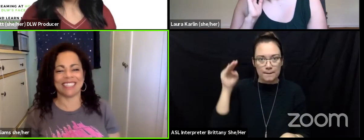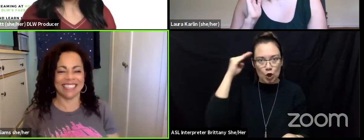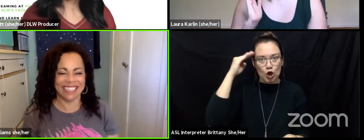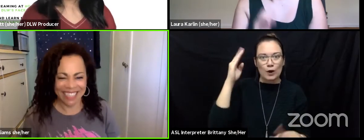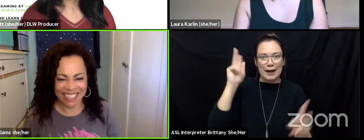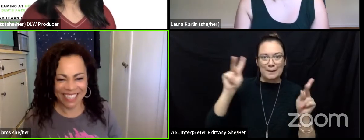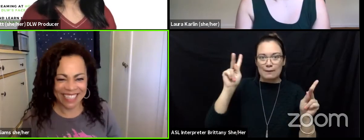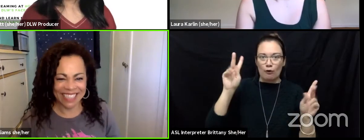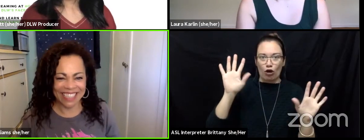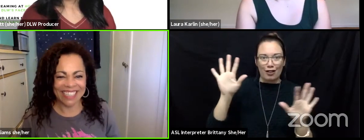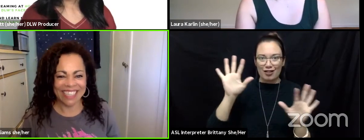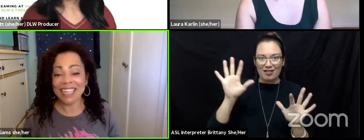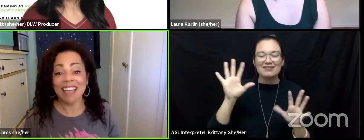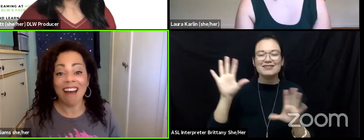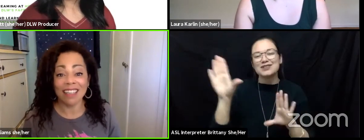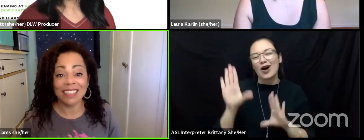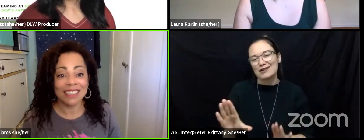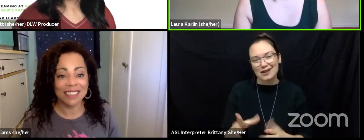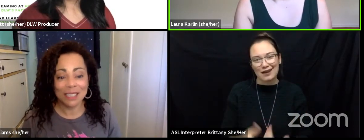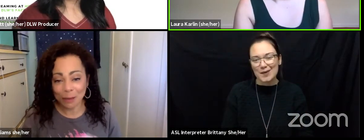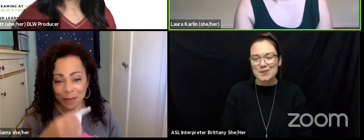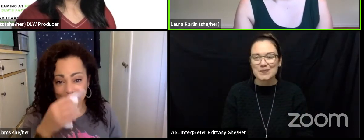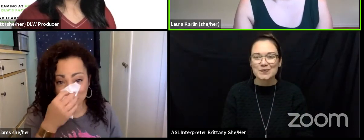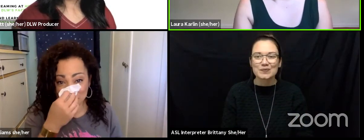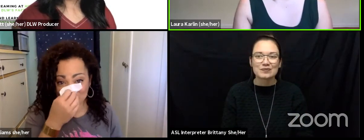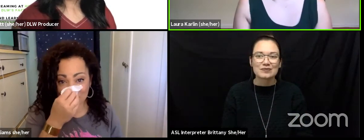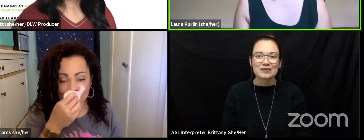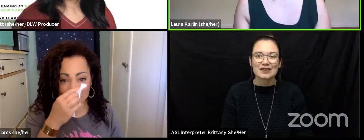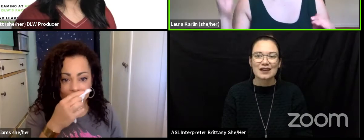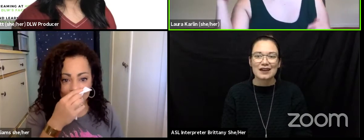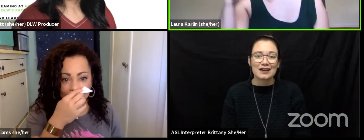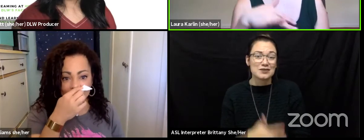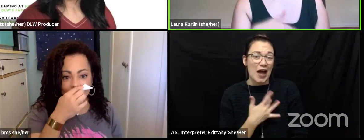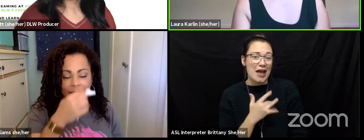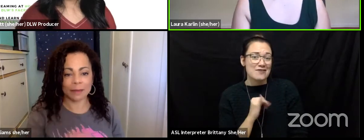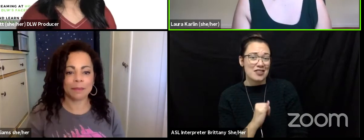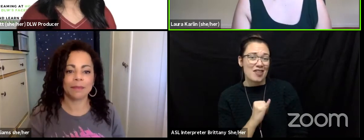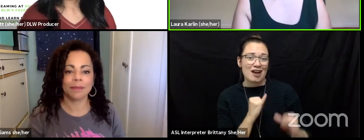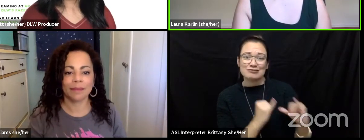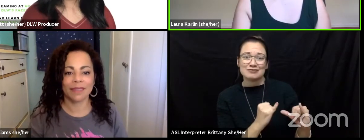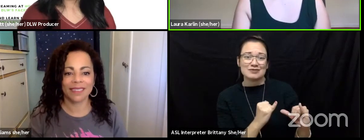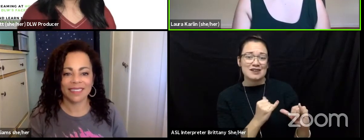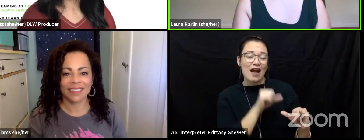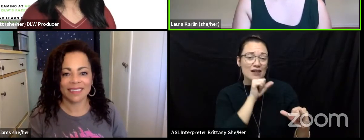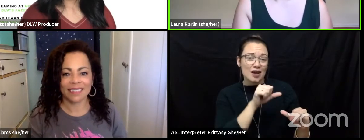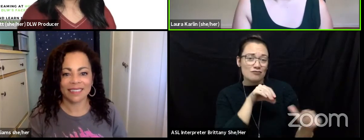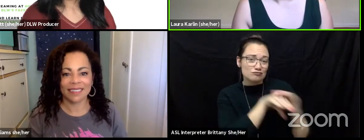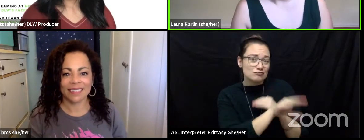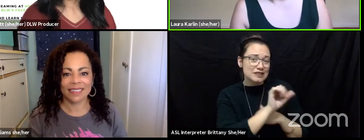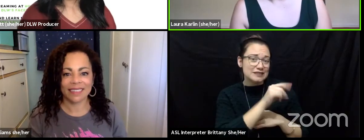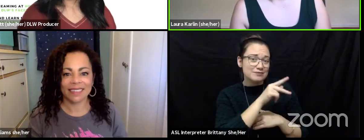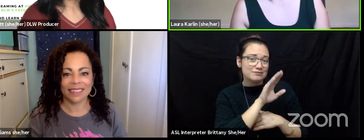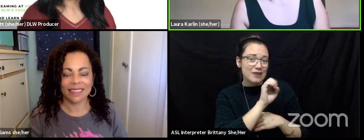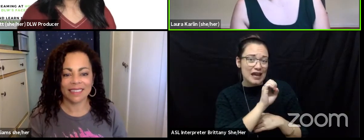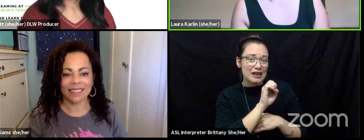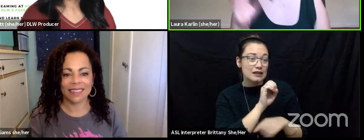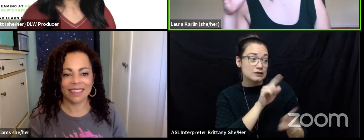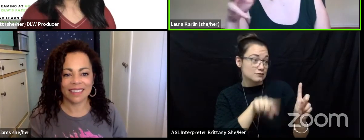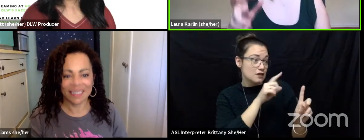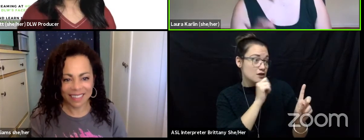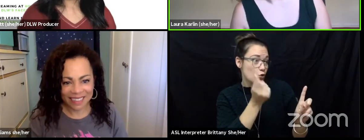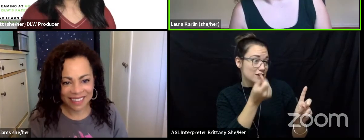awesome. And it's hard. I feel that on I love going into spaces where they are not expecting, you know, to